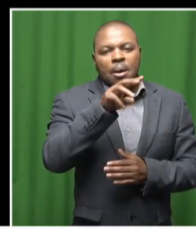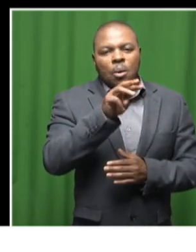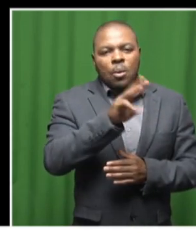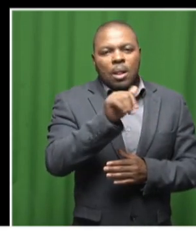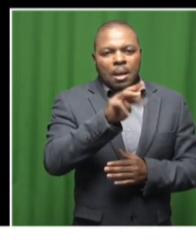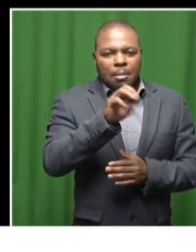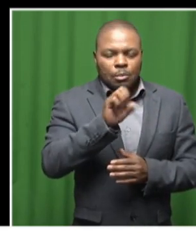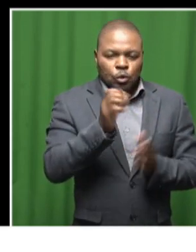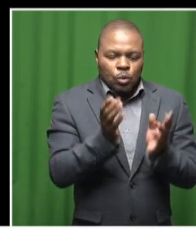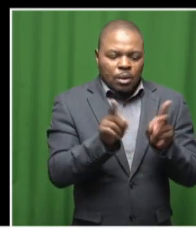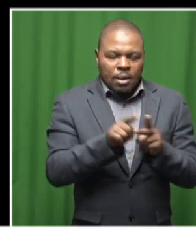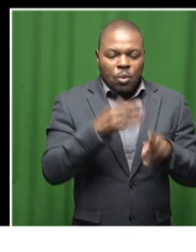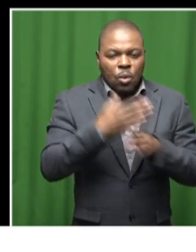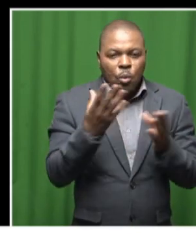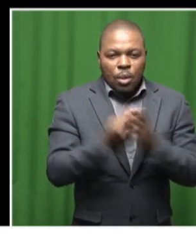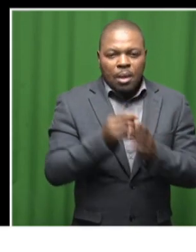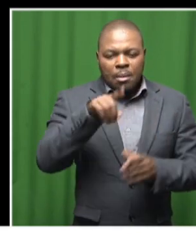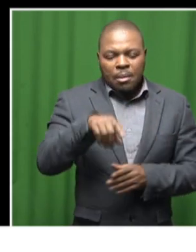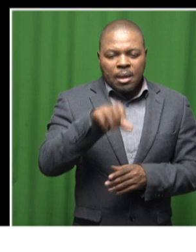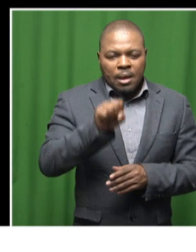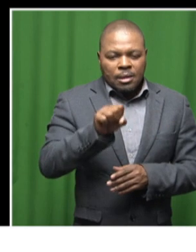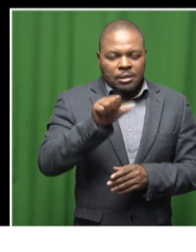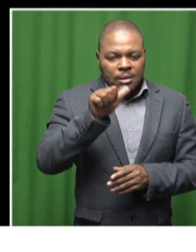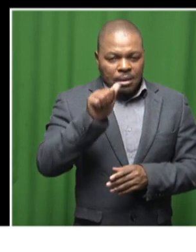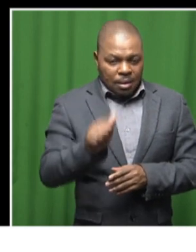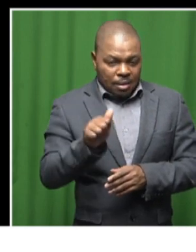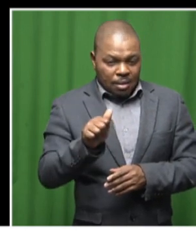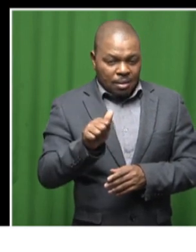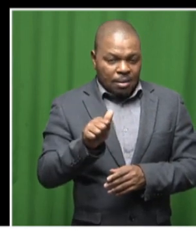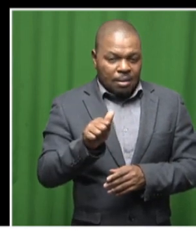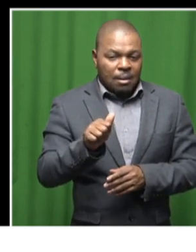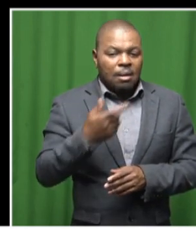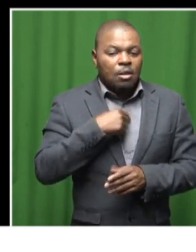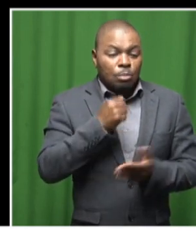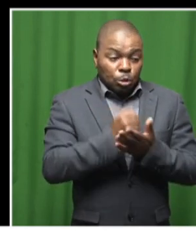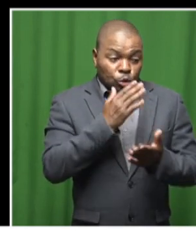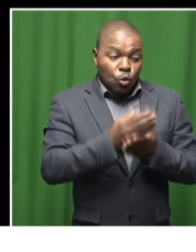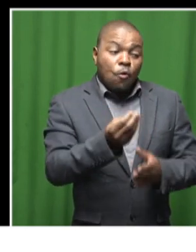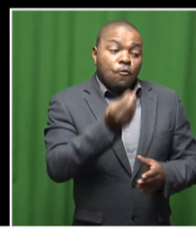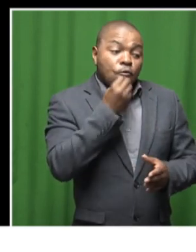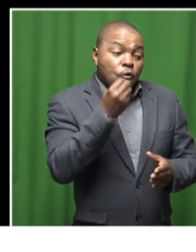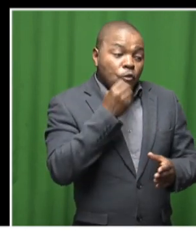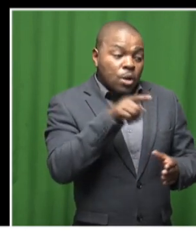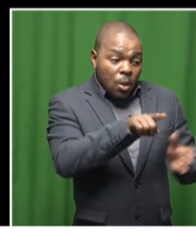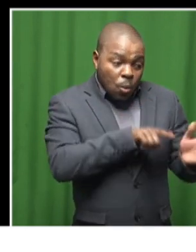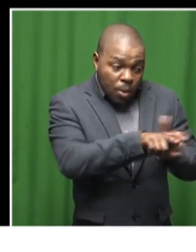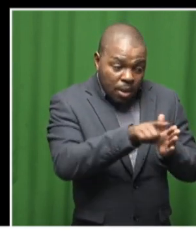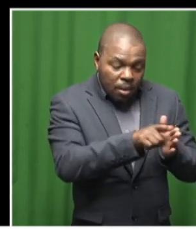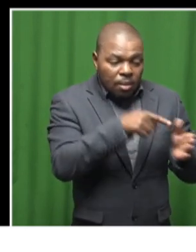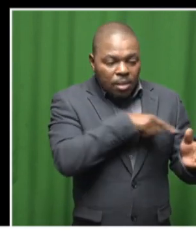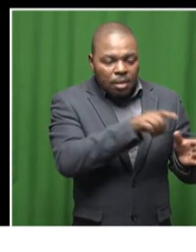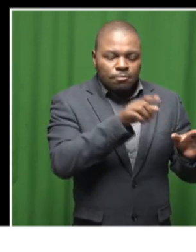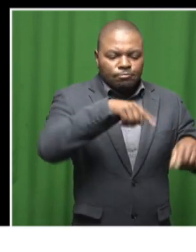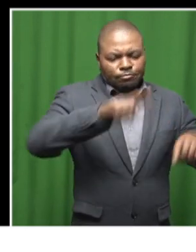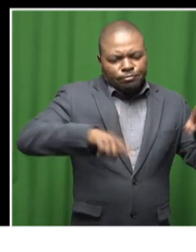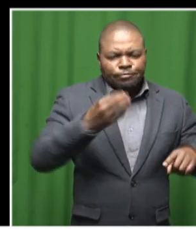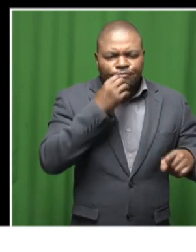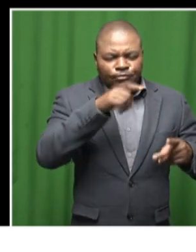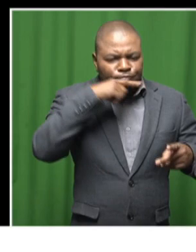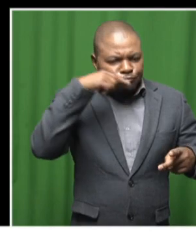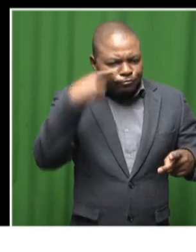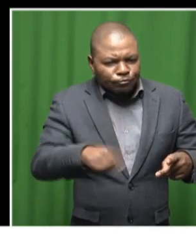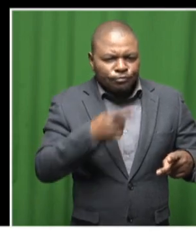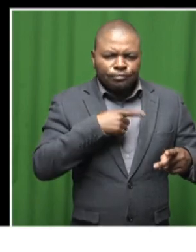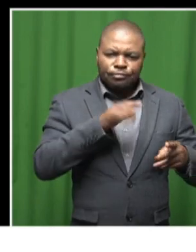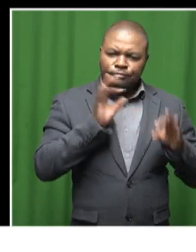with PSFA, and we're trying to make sure that, the food that they get in the week is varied, is delicious, is